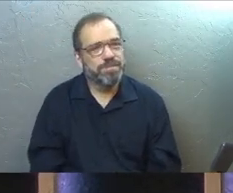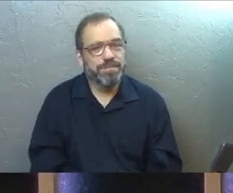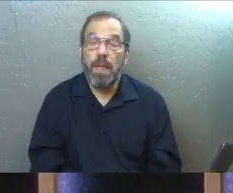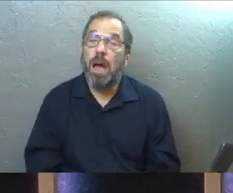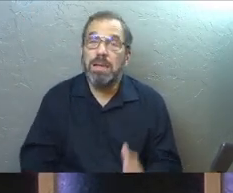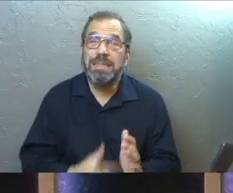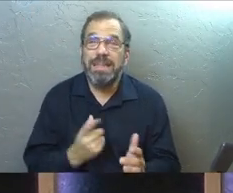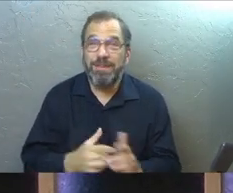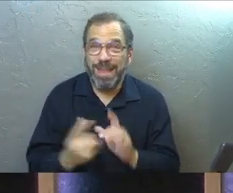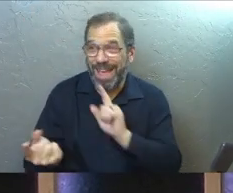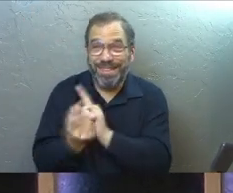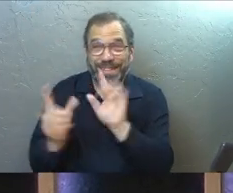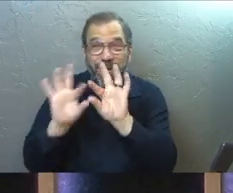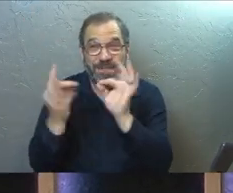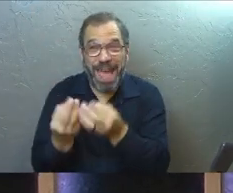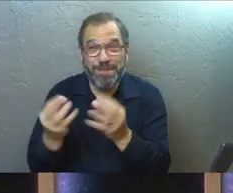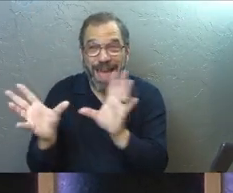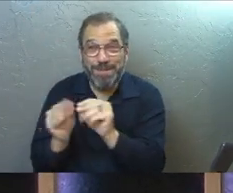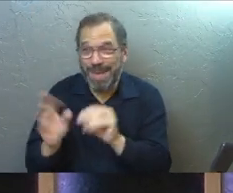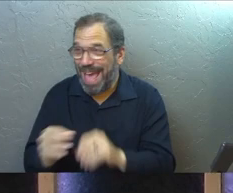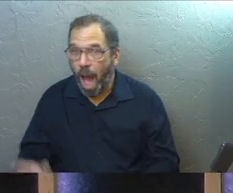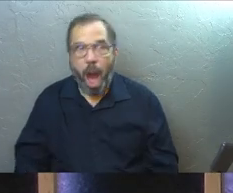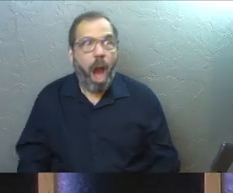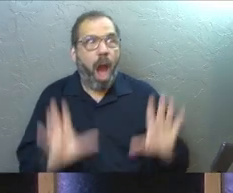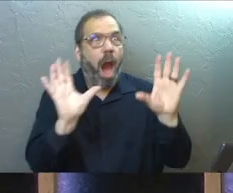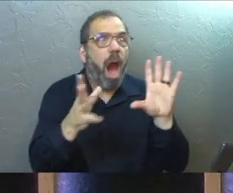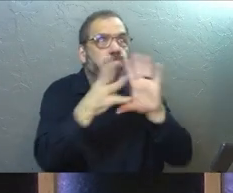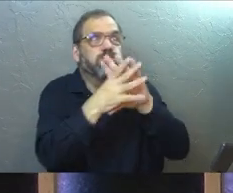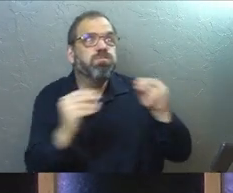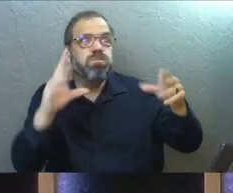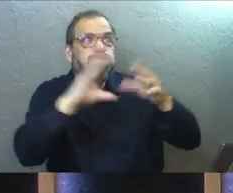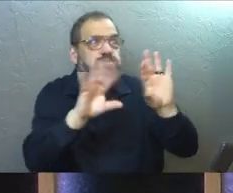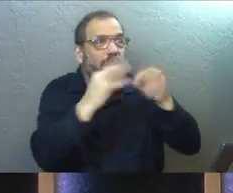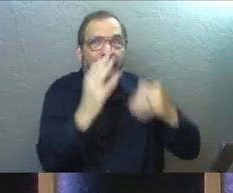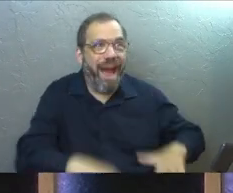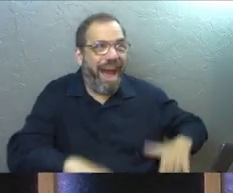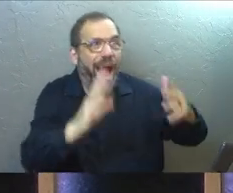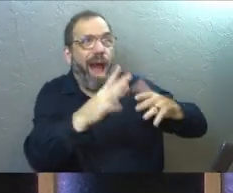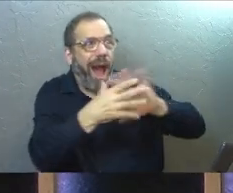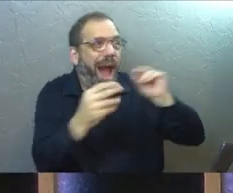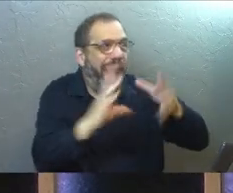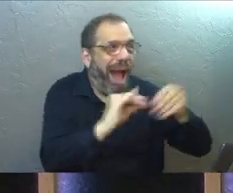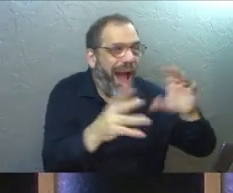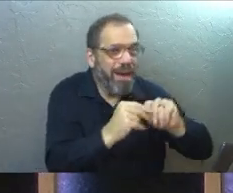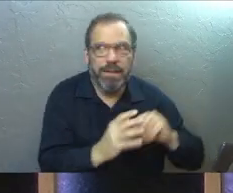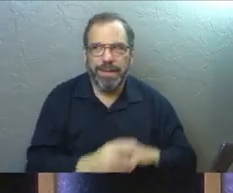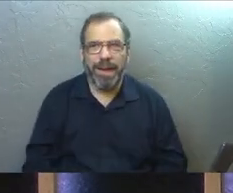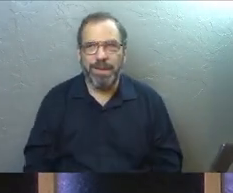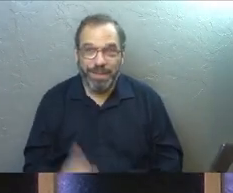You know, sometimes you go to the family reunion and people start telling the old family stories, the old family legends.